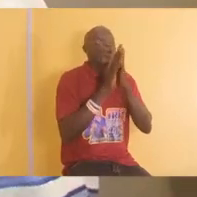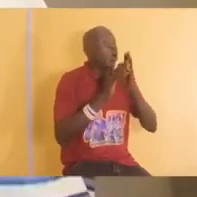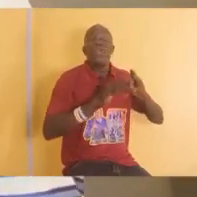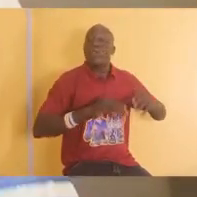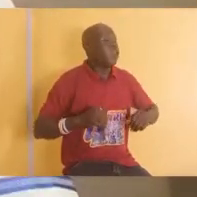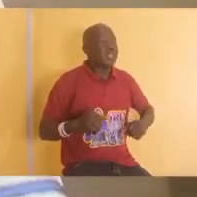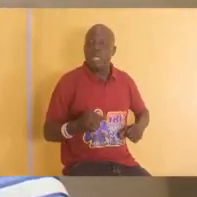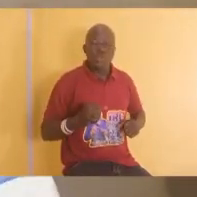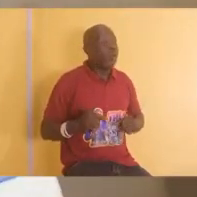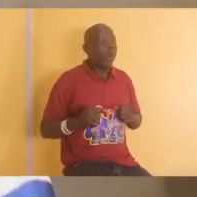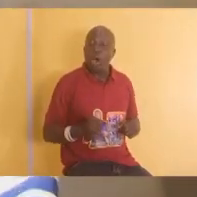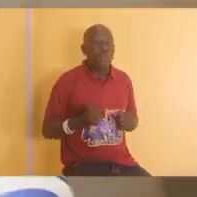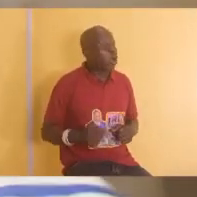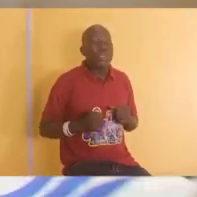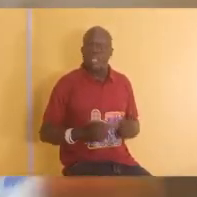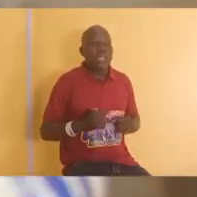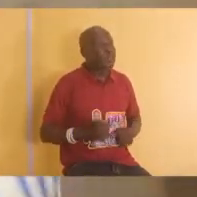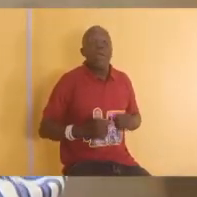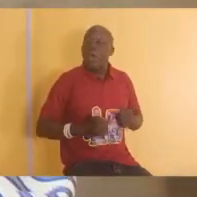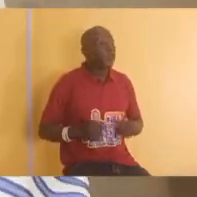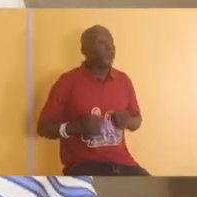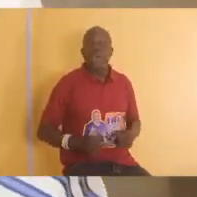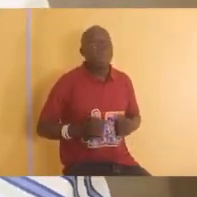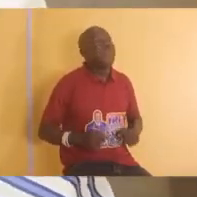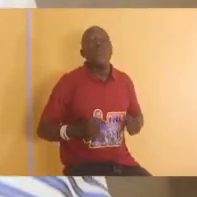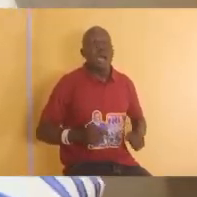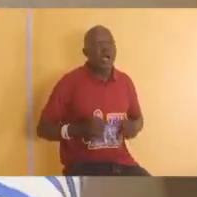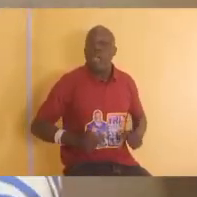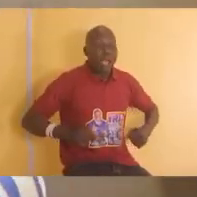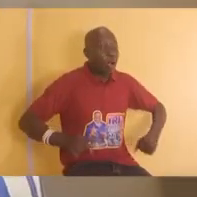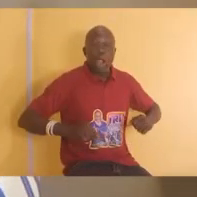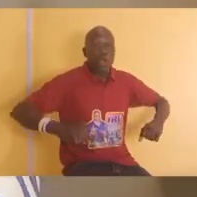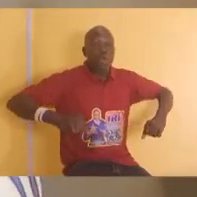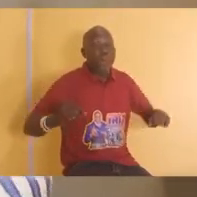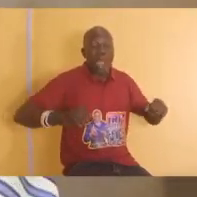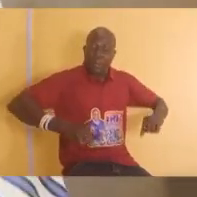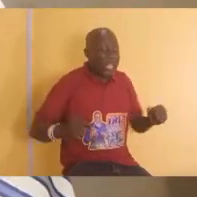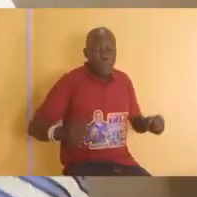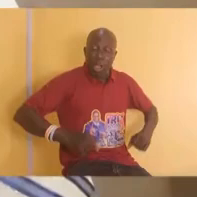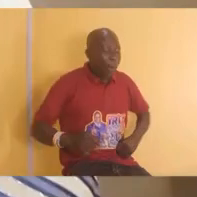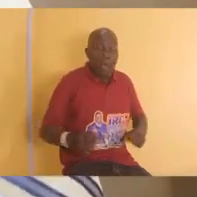yes oh yes yes oh yes yes